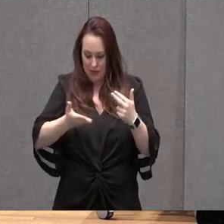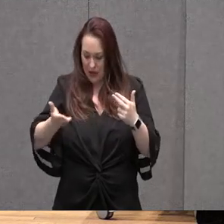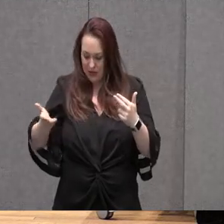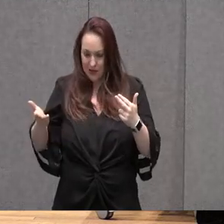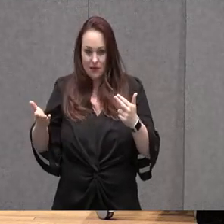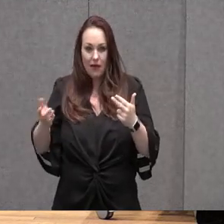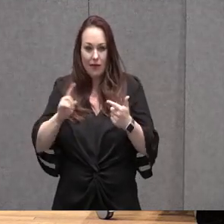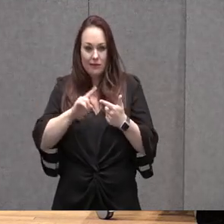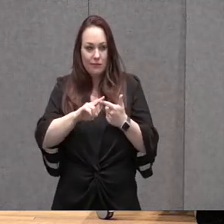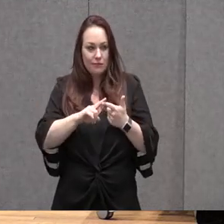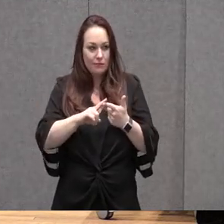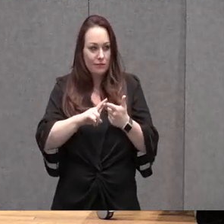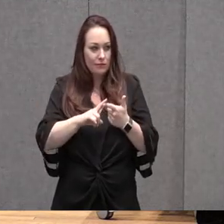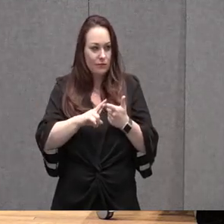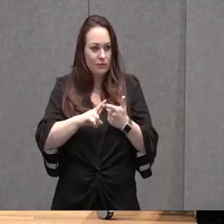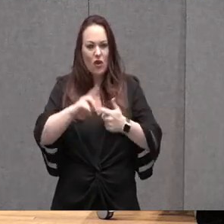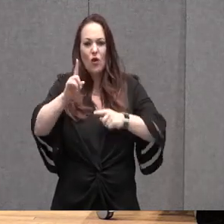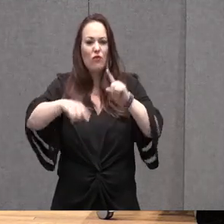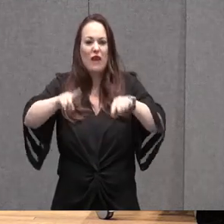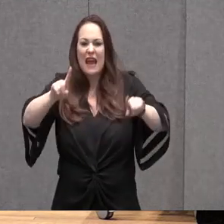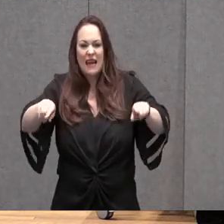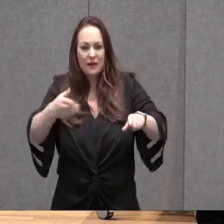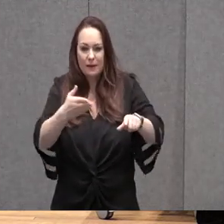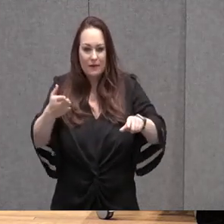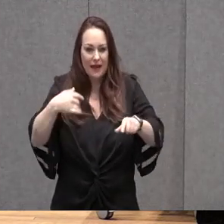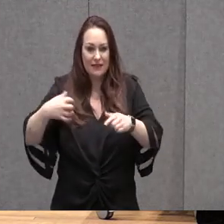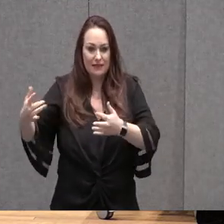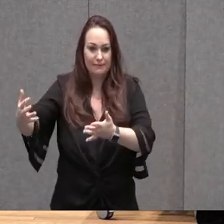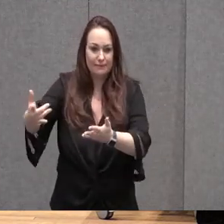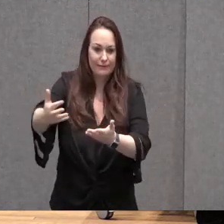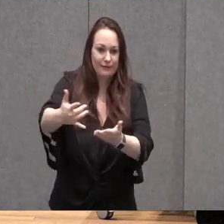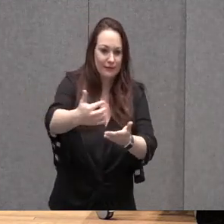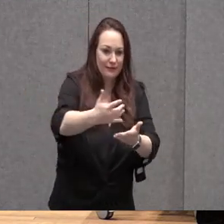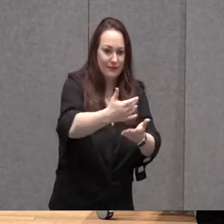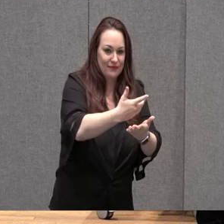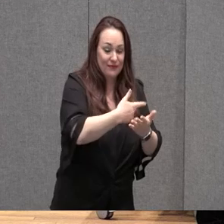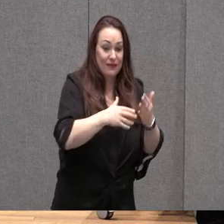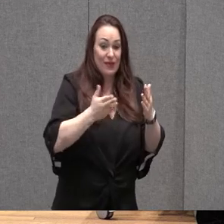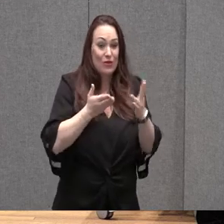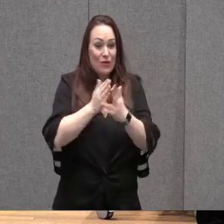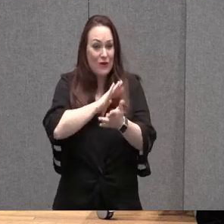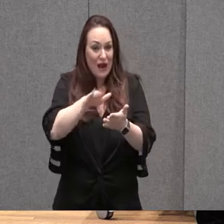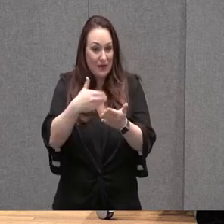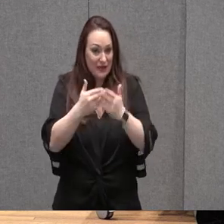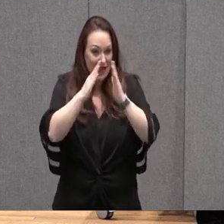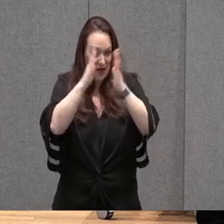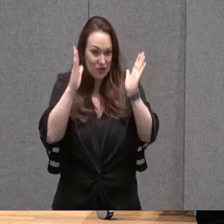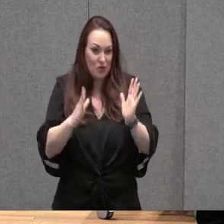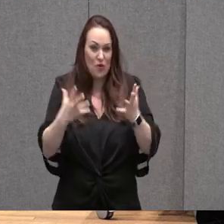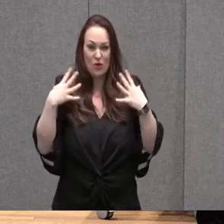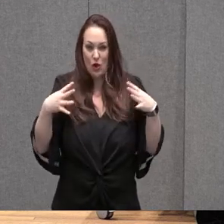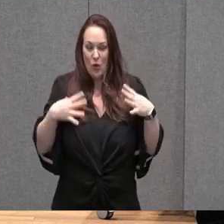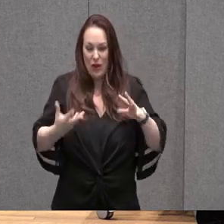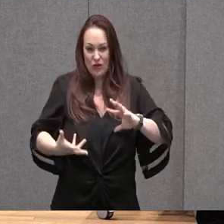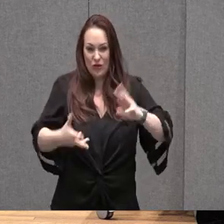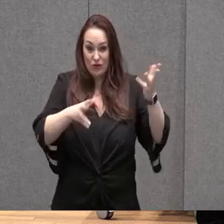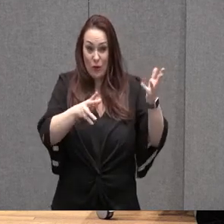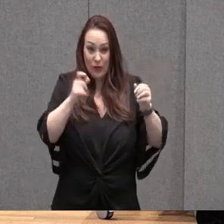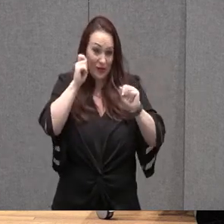materials. Mm-hmm. Random stuff that you find around the house. We don't want to spoil the surprise just yet, but you will